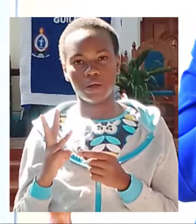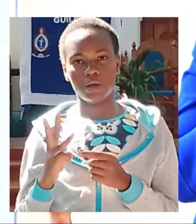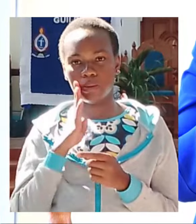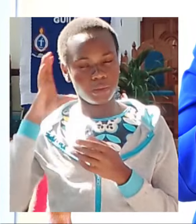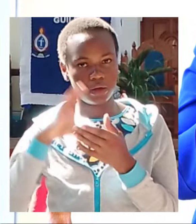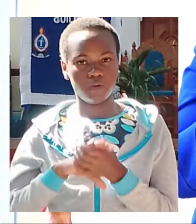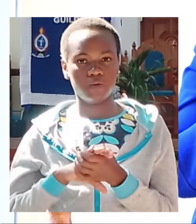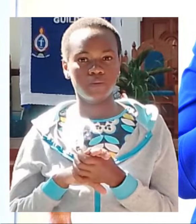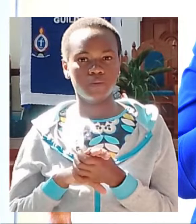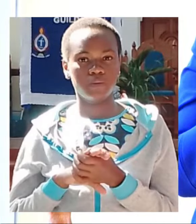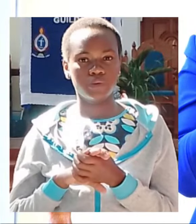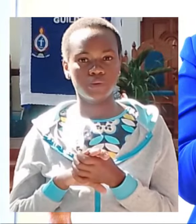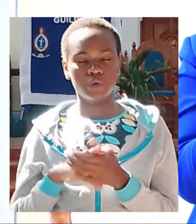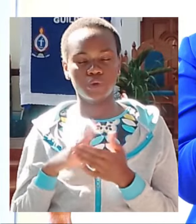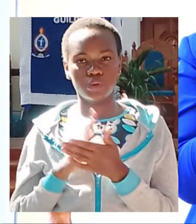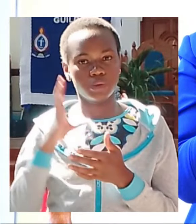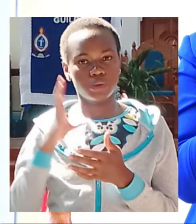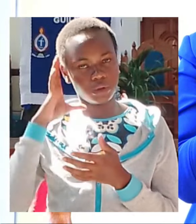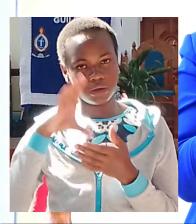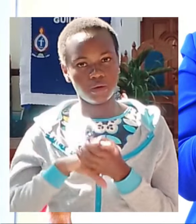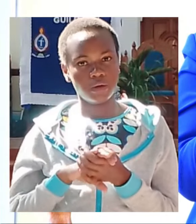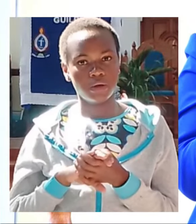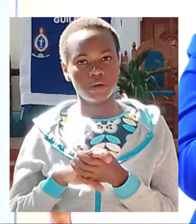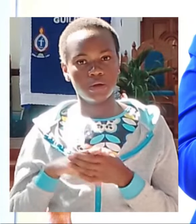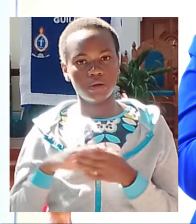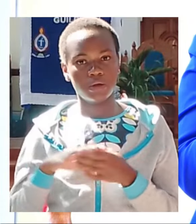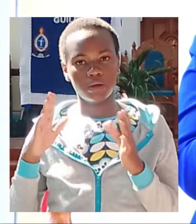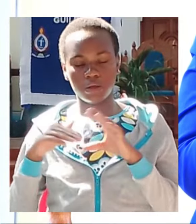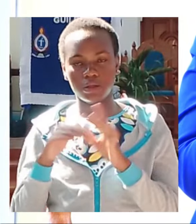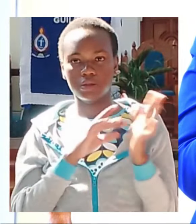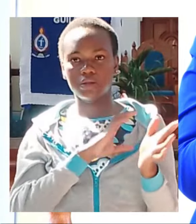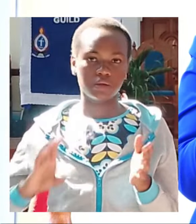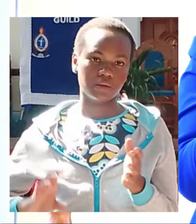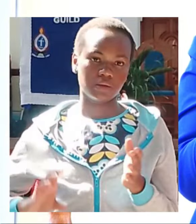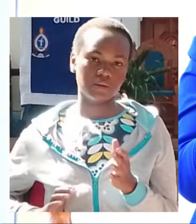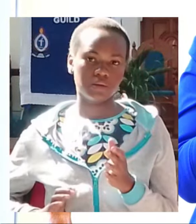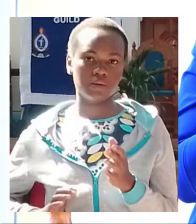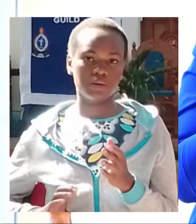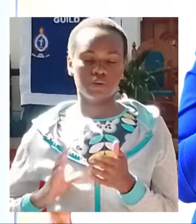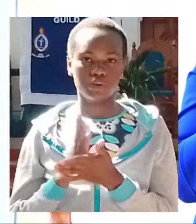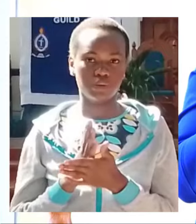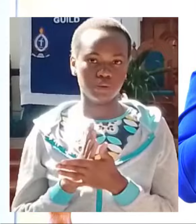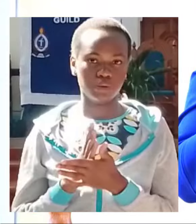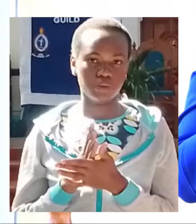believed? Do you really believe in Jesus Christ? Do you?